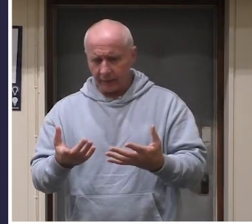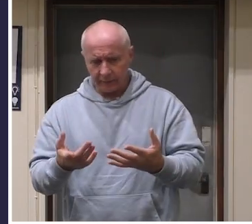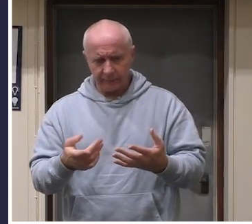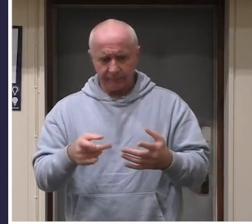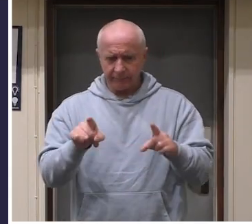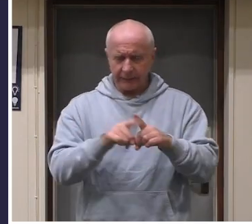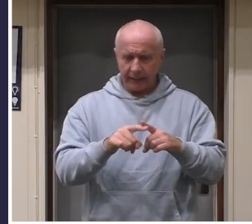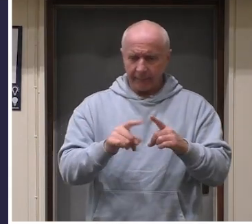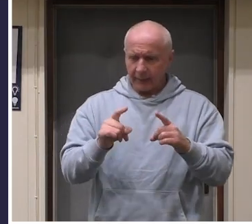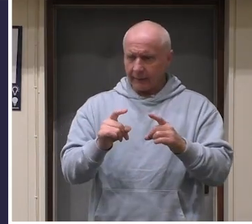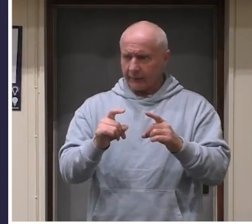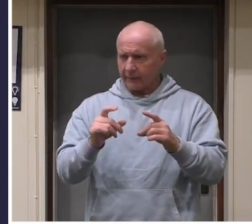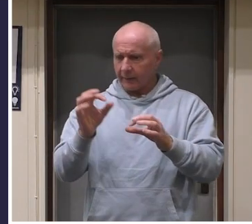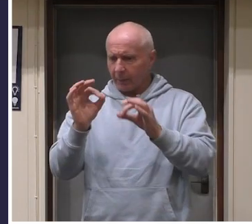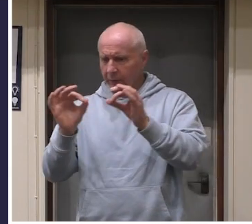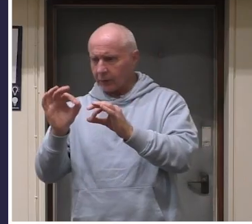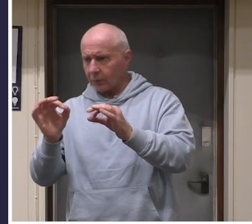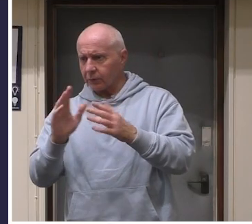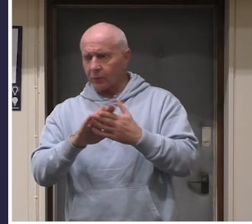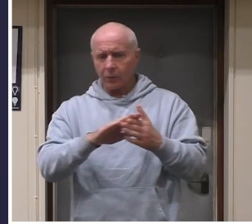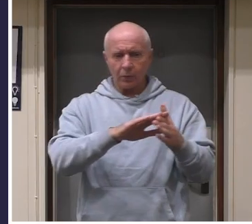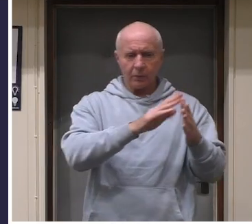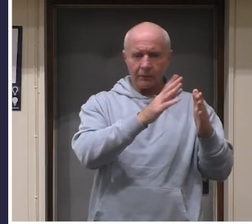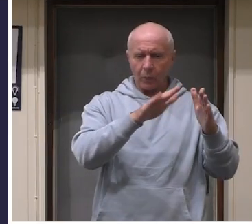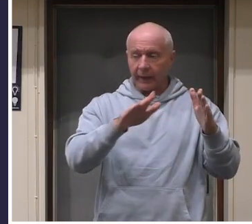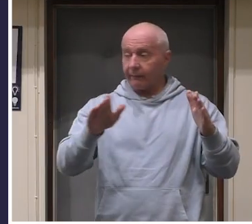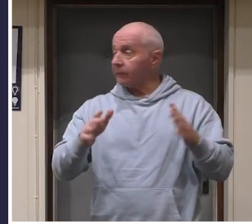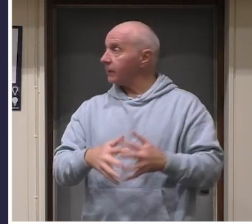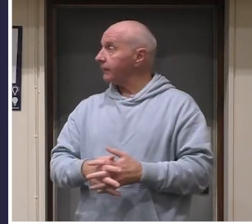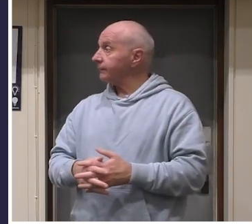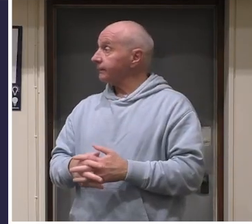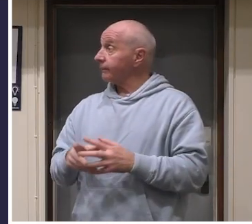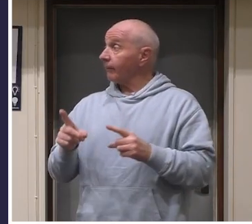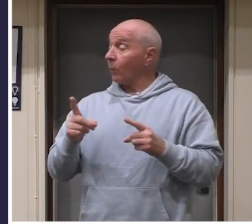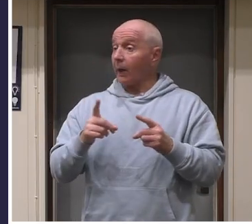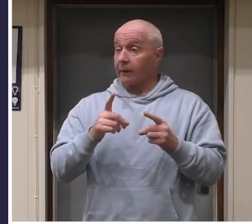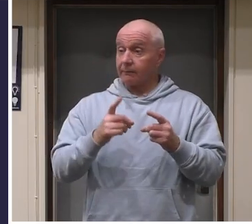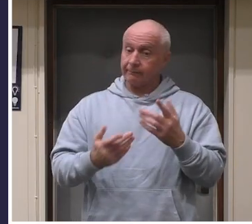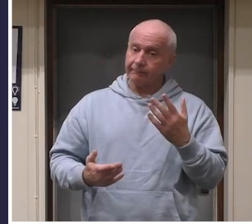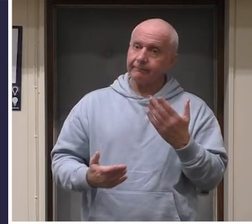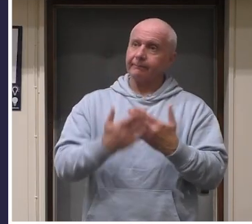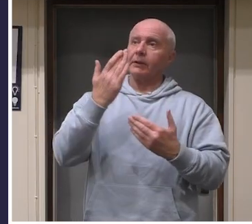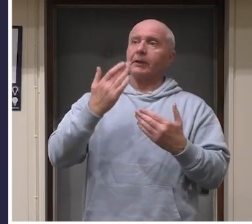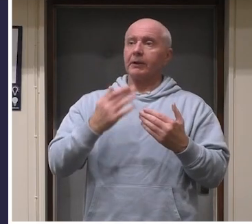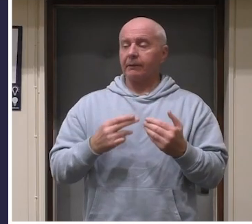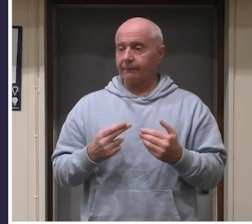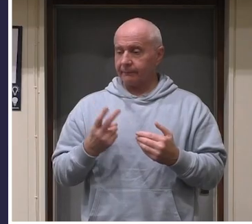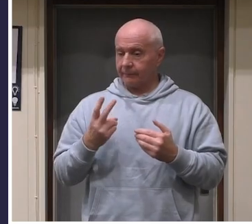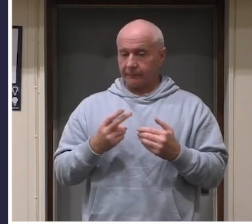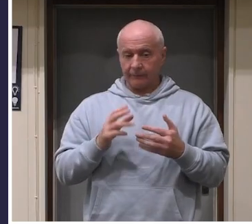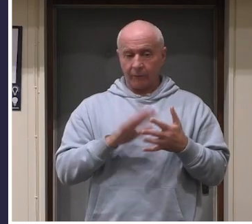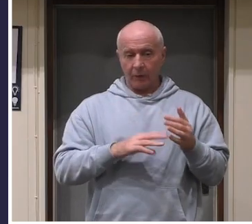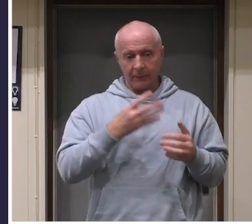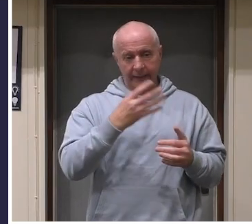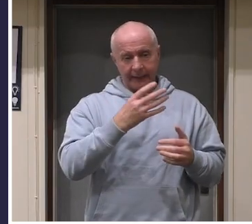like particles or are they like waves? Well, the latest amazing experiments that have been carried out in the past 20 years, from